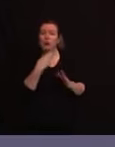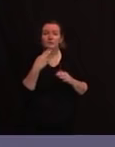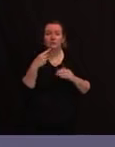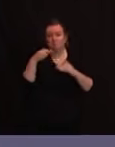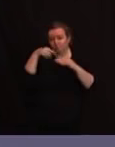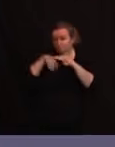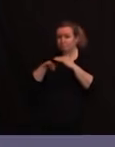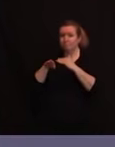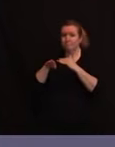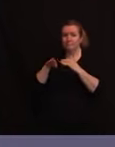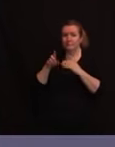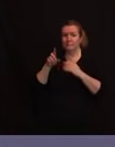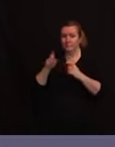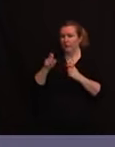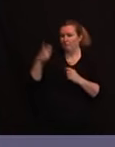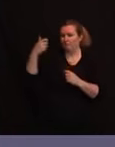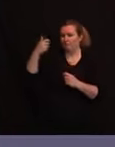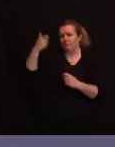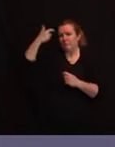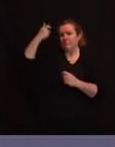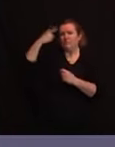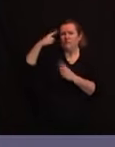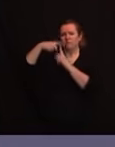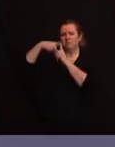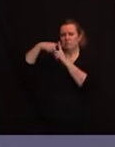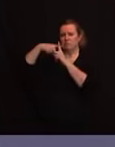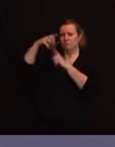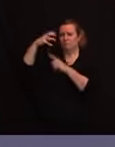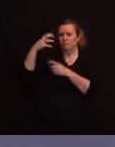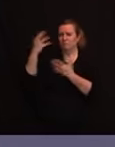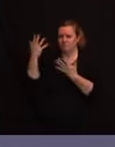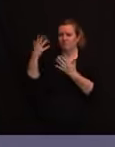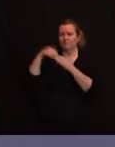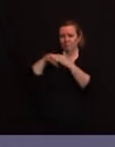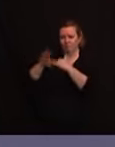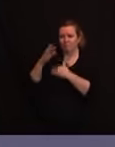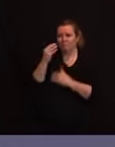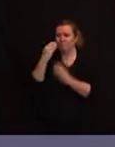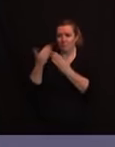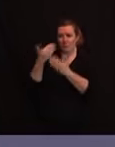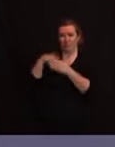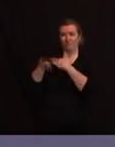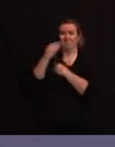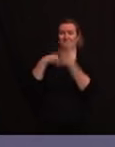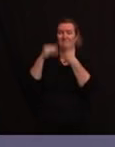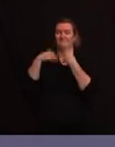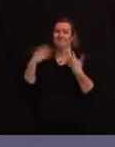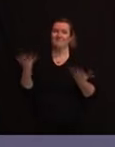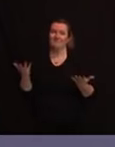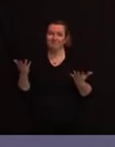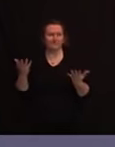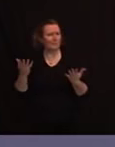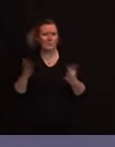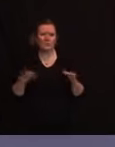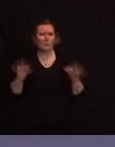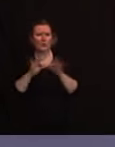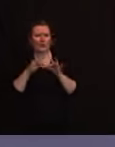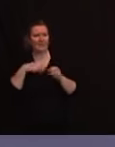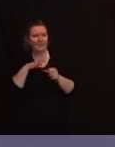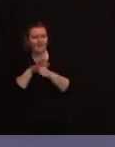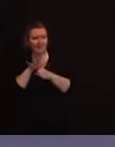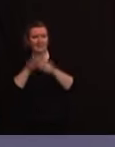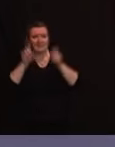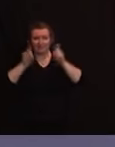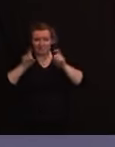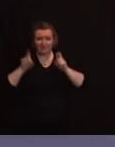say to be able to test folks quickly and get results back quickly is going to be central to our ability to reopen? Yeah.